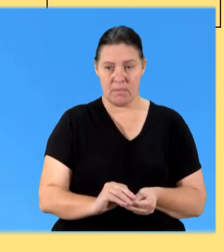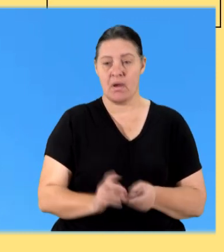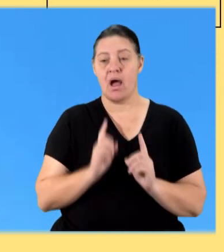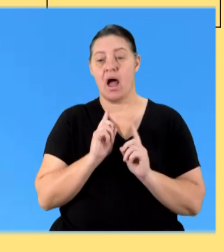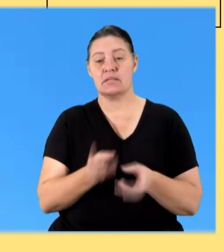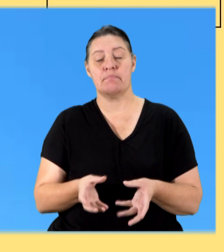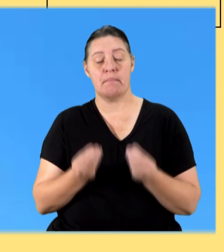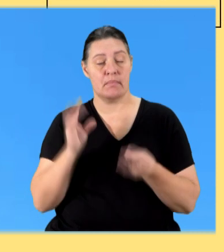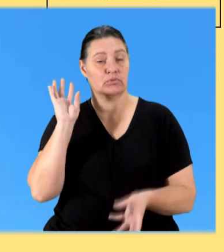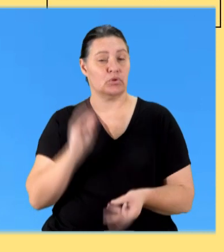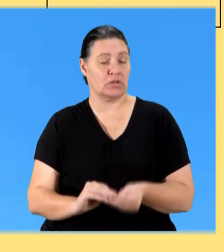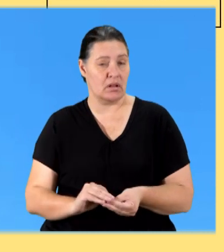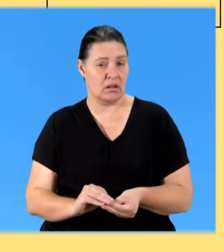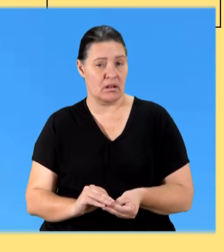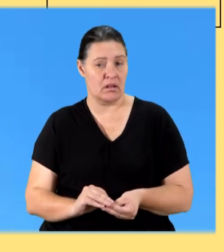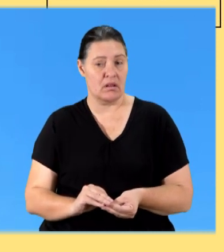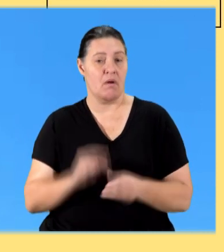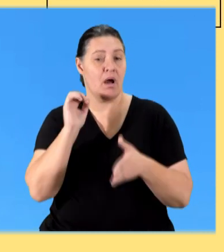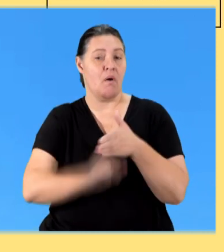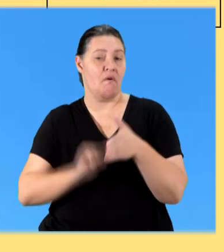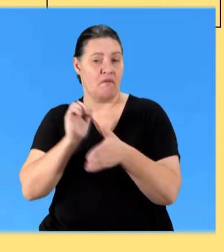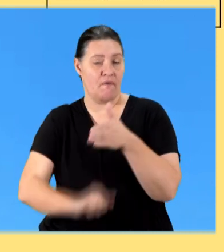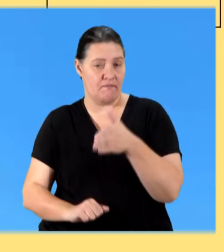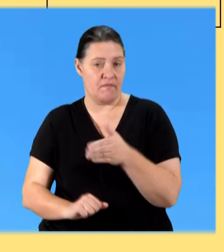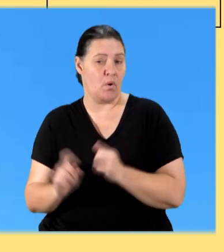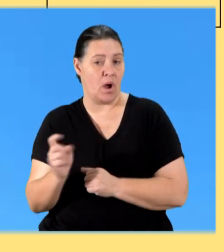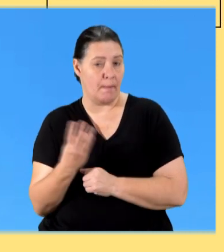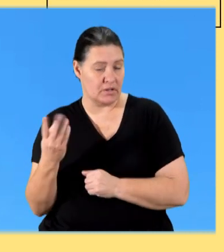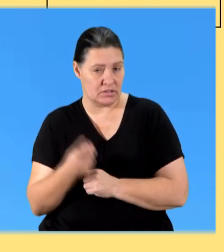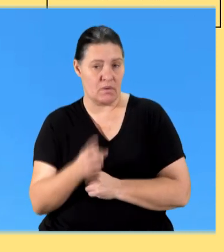then get a total on the deductions, which is